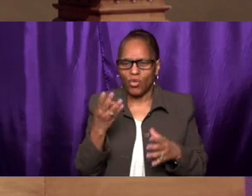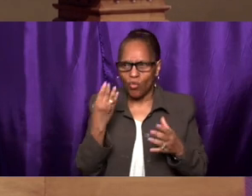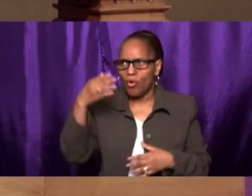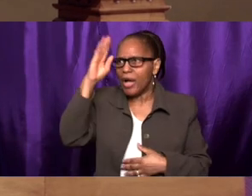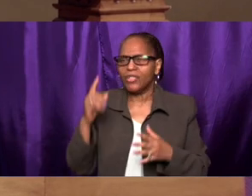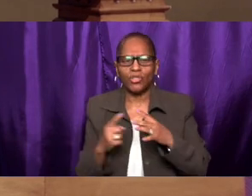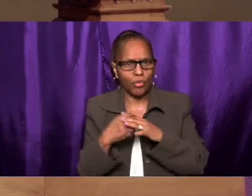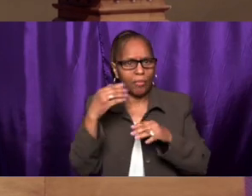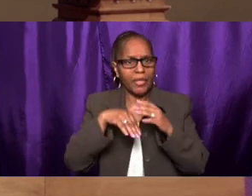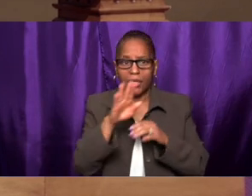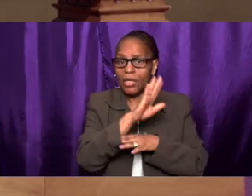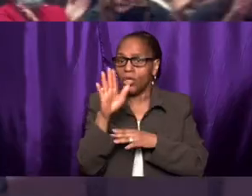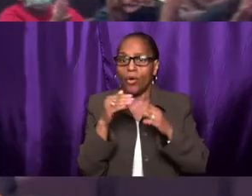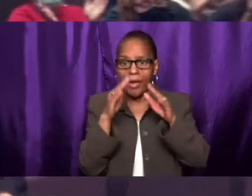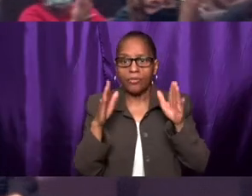there.